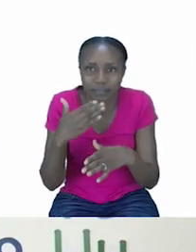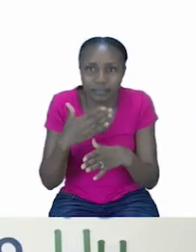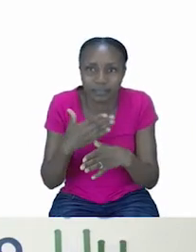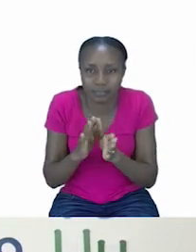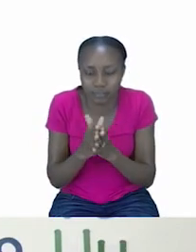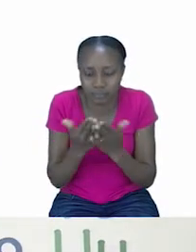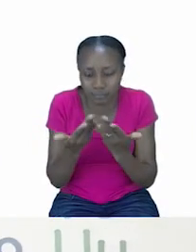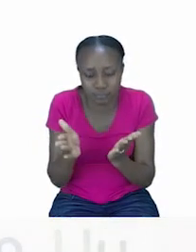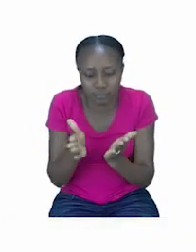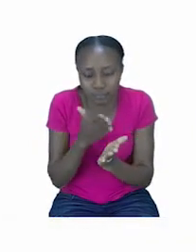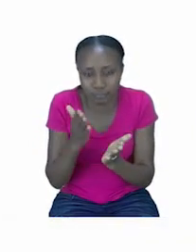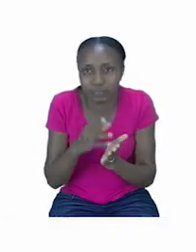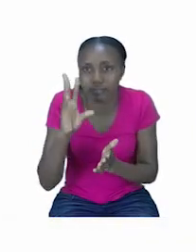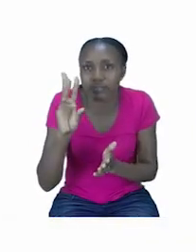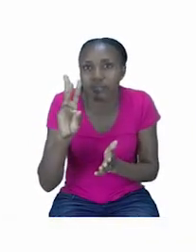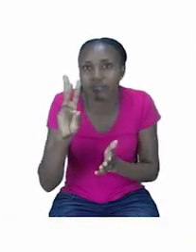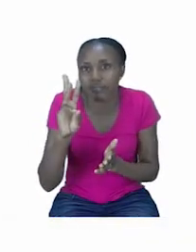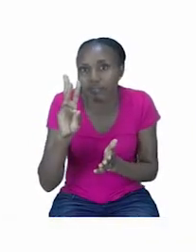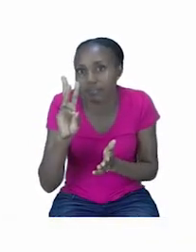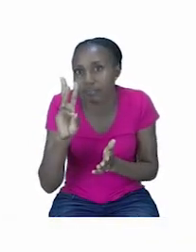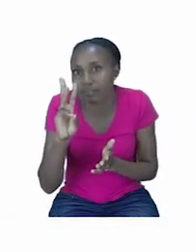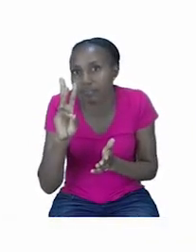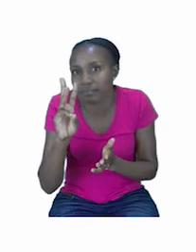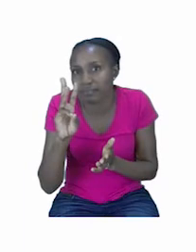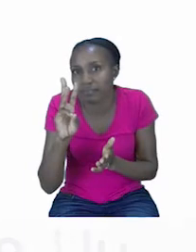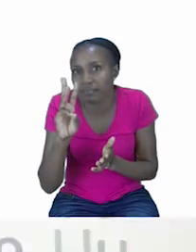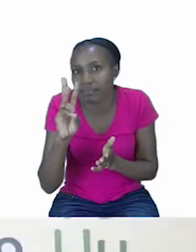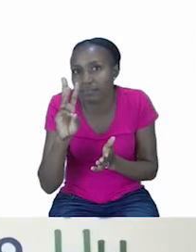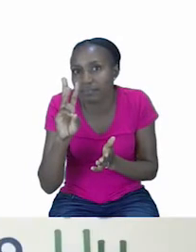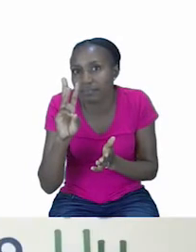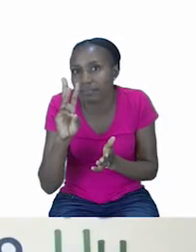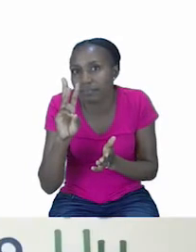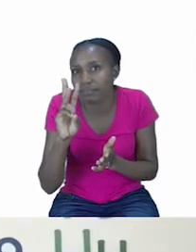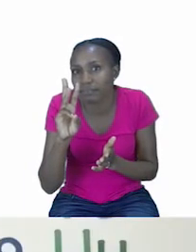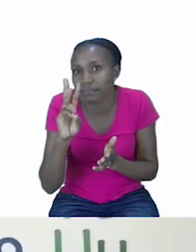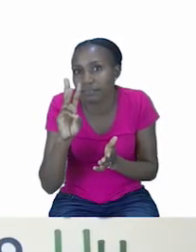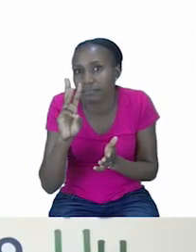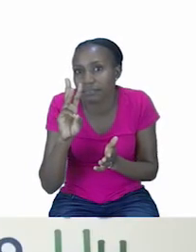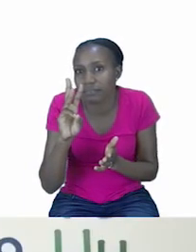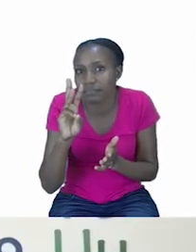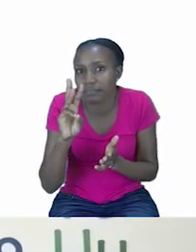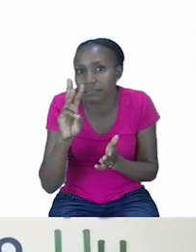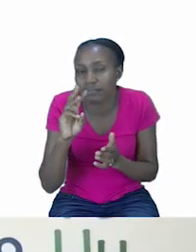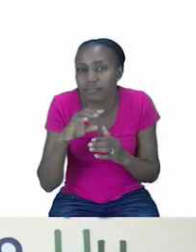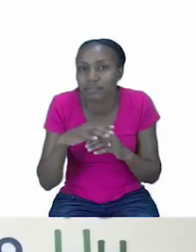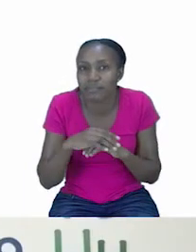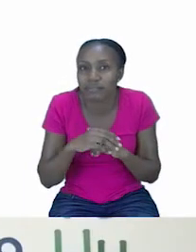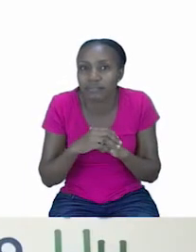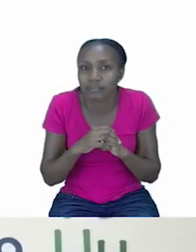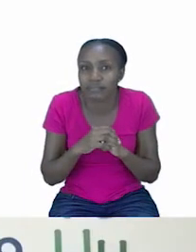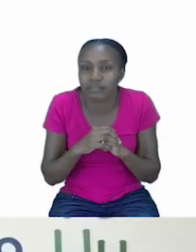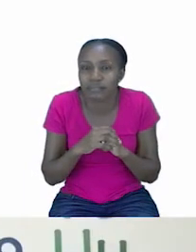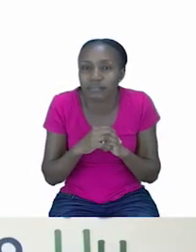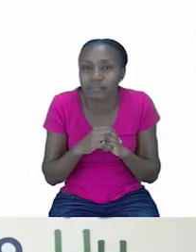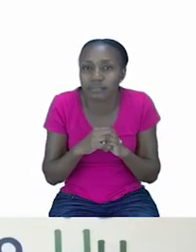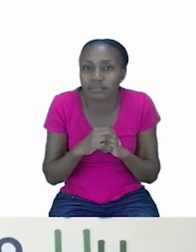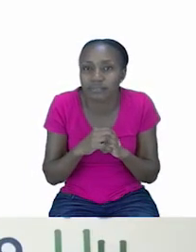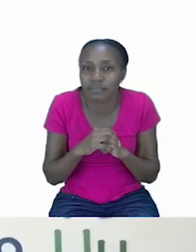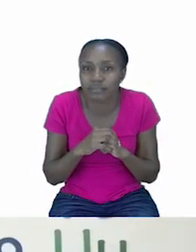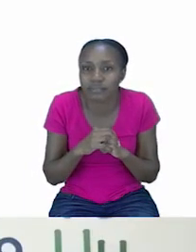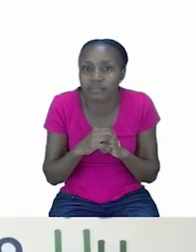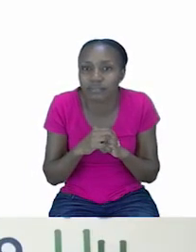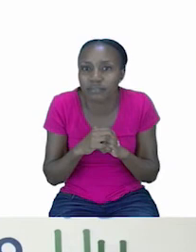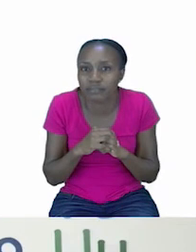6. On page 6, we can see that we have